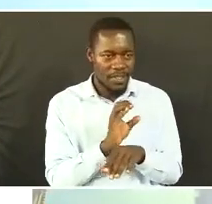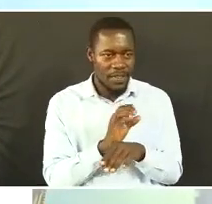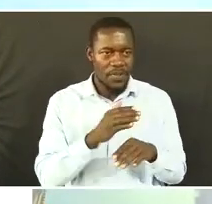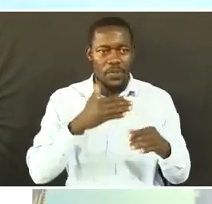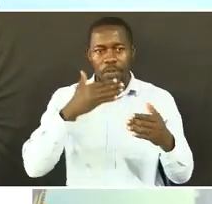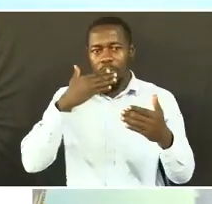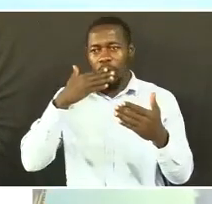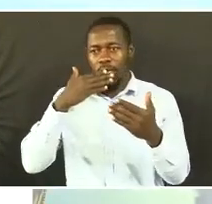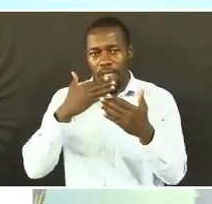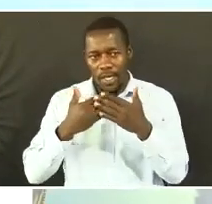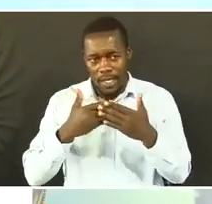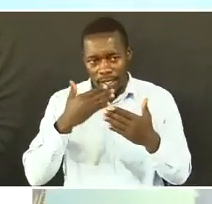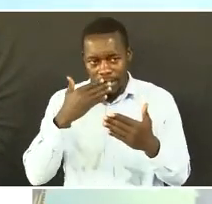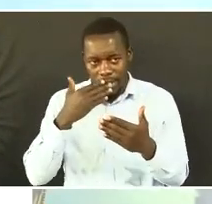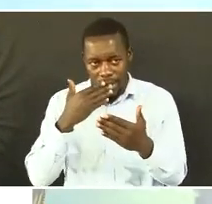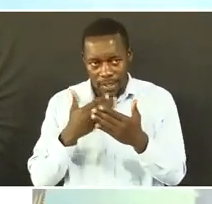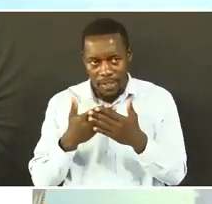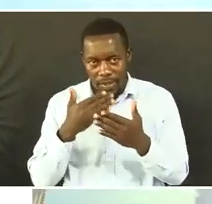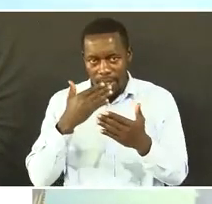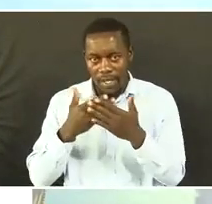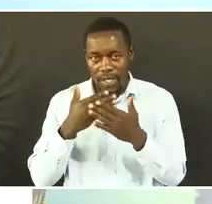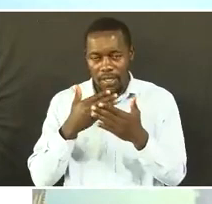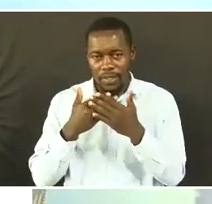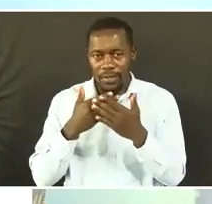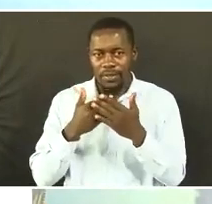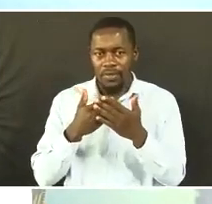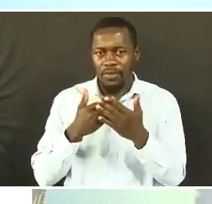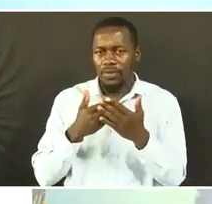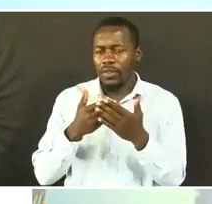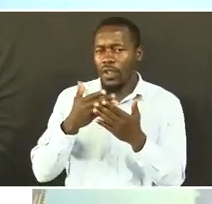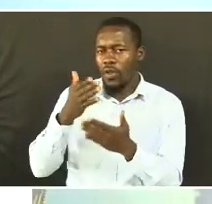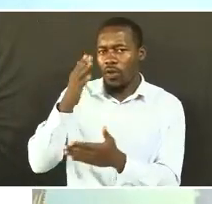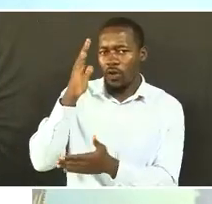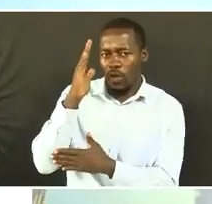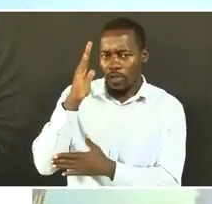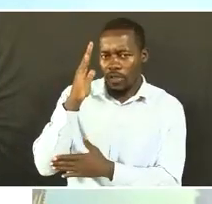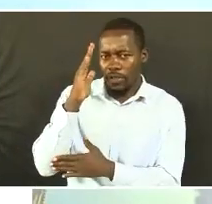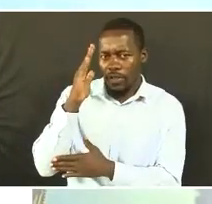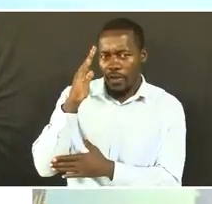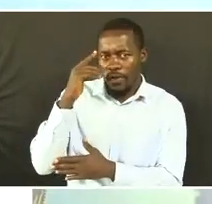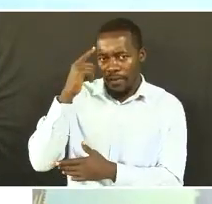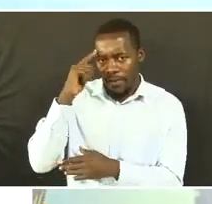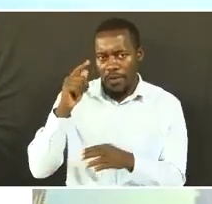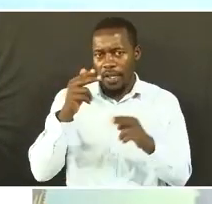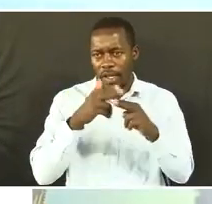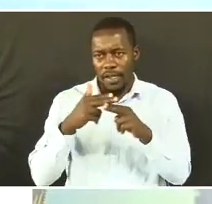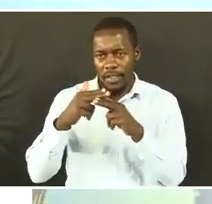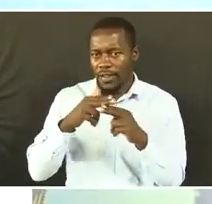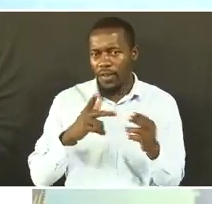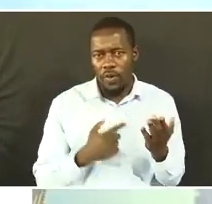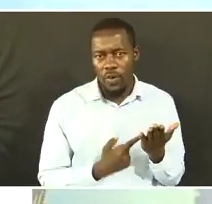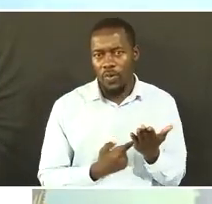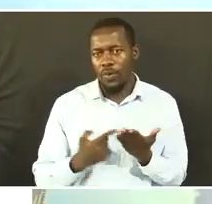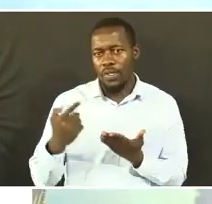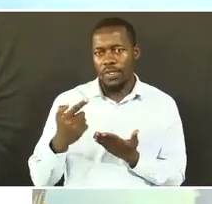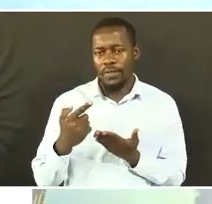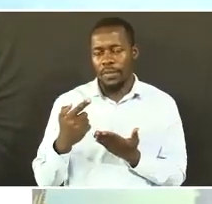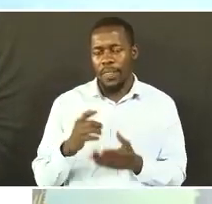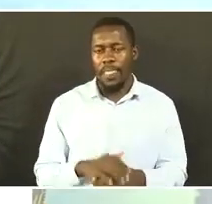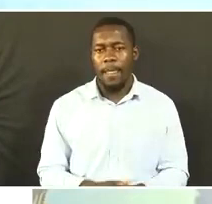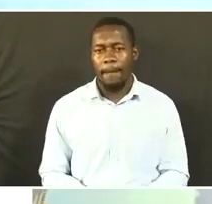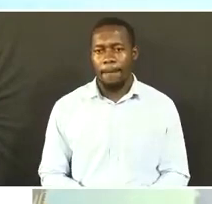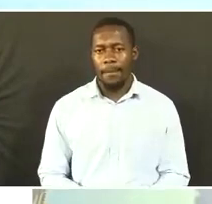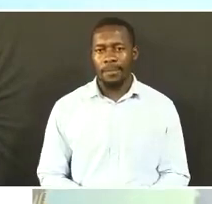how and why we gather and under what context we gather on this Sabbath. To speak